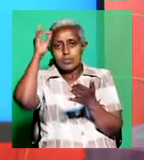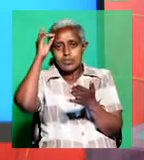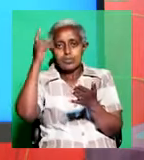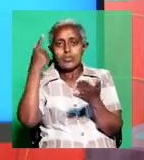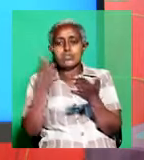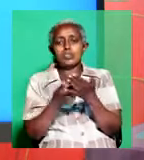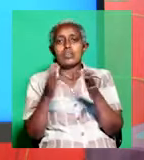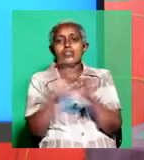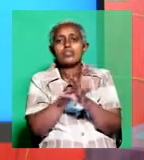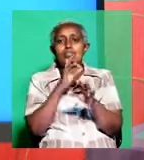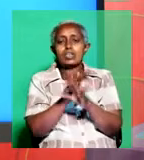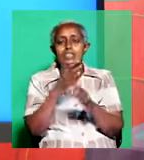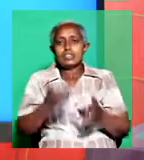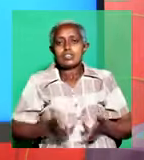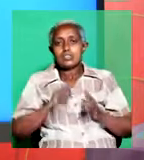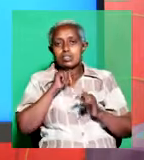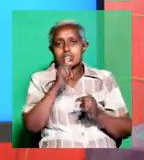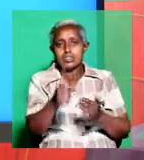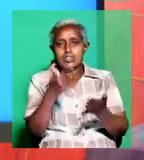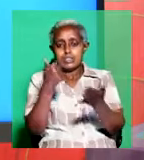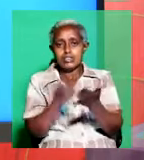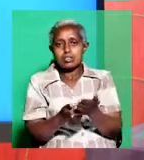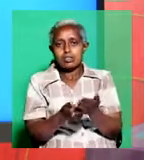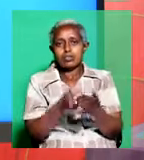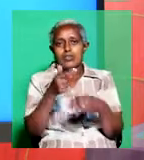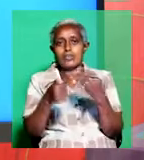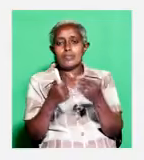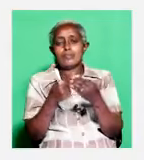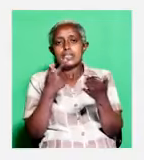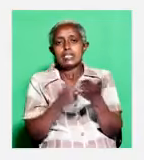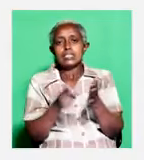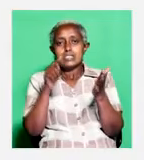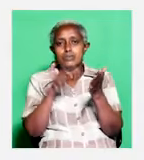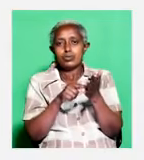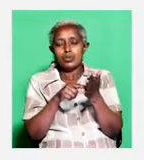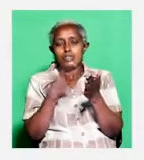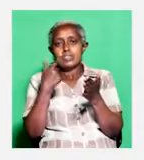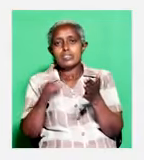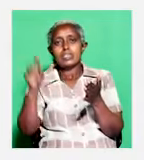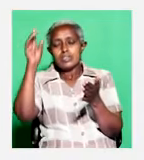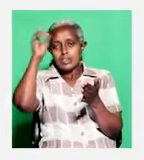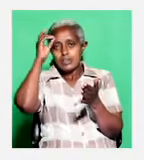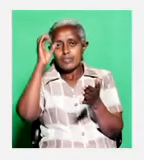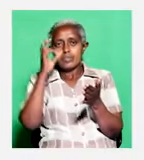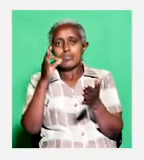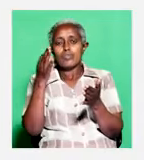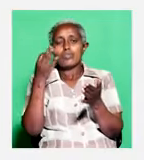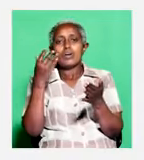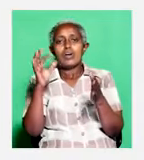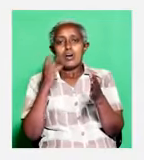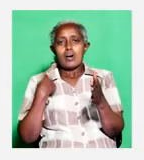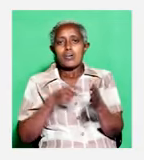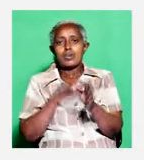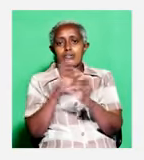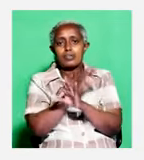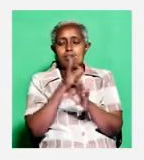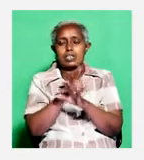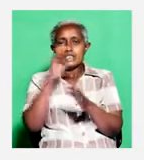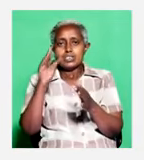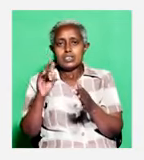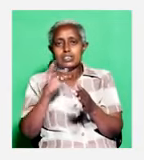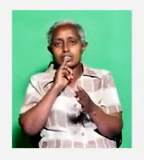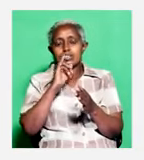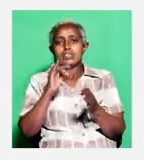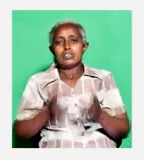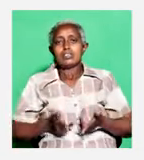does not exist. Therefore, at this point, the derivative of our function at D